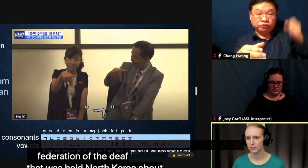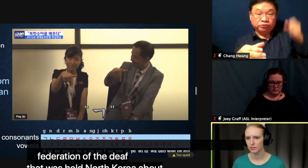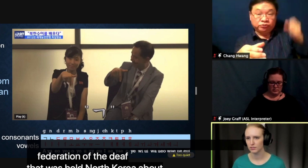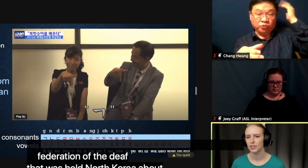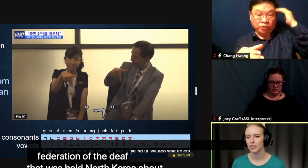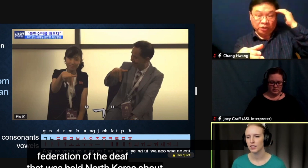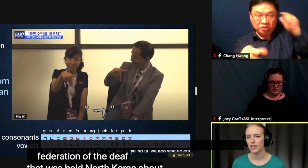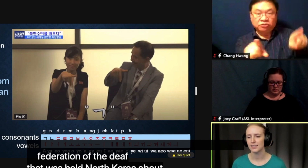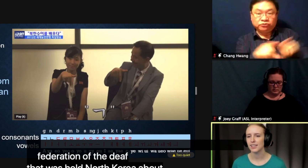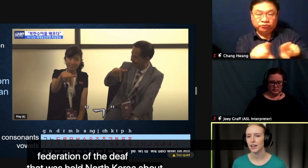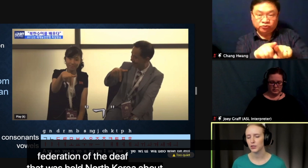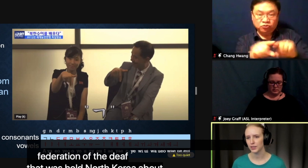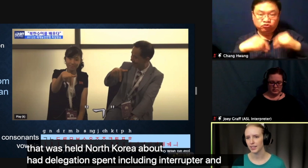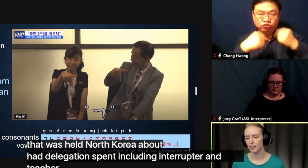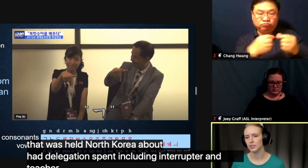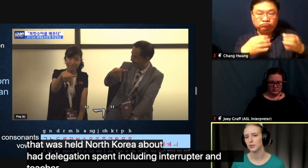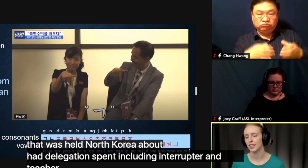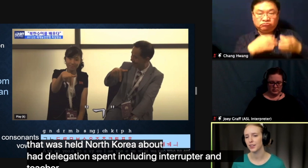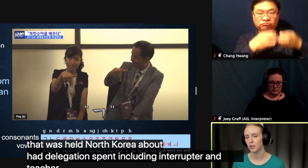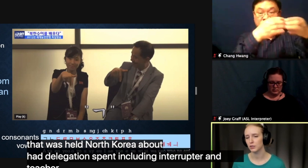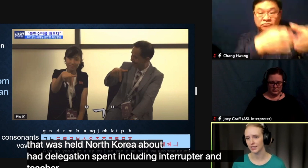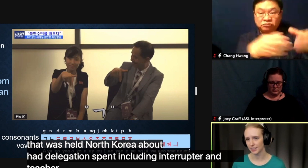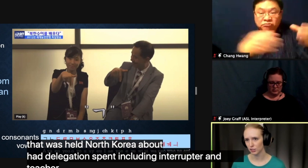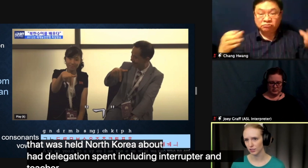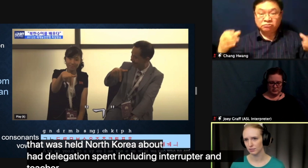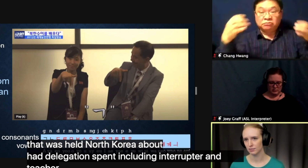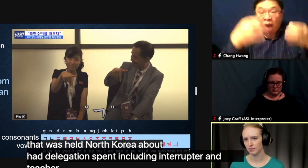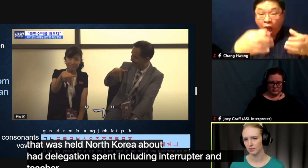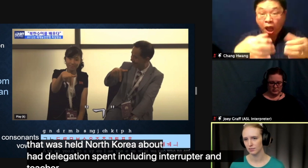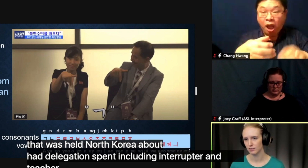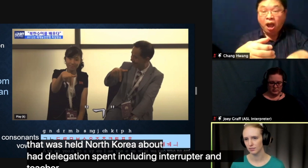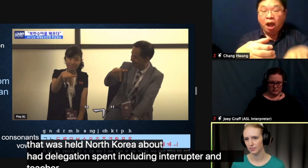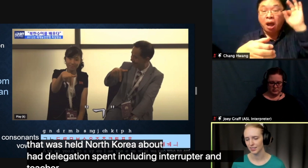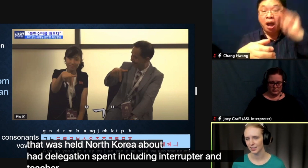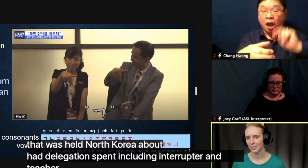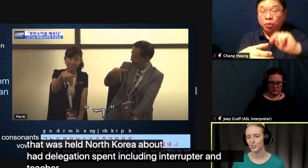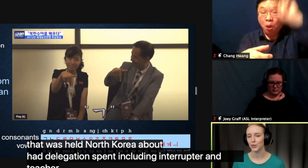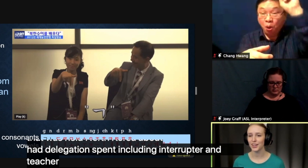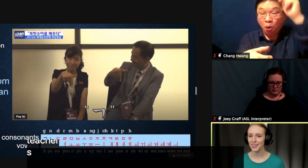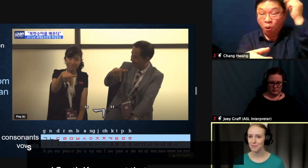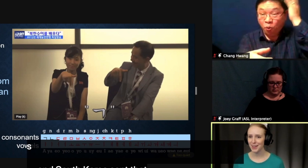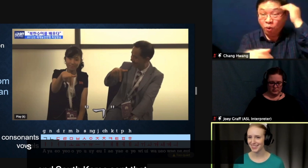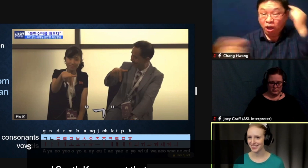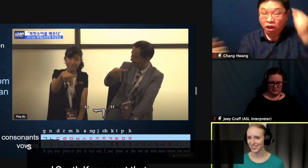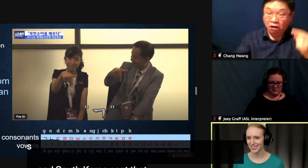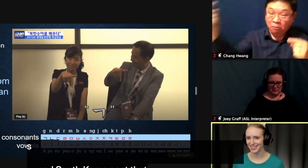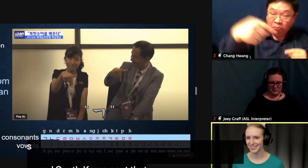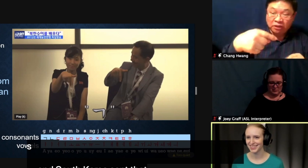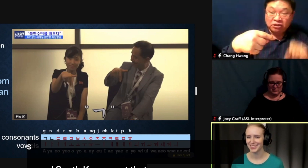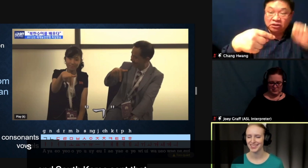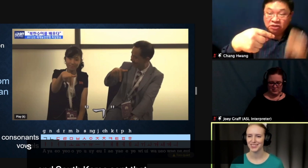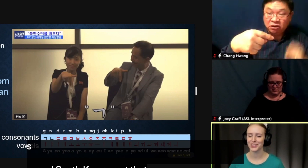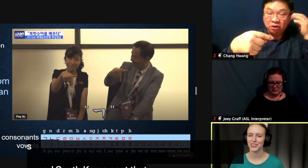teachers, and South Korea also sent their own delegation. So there they met